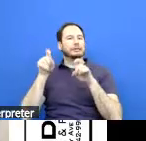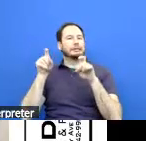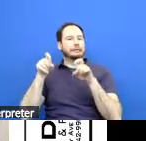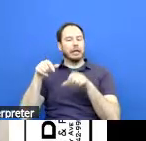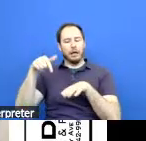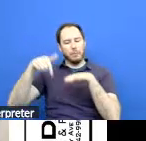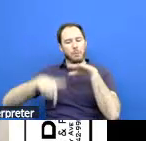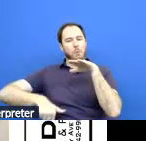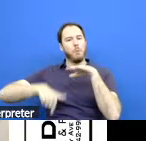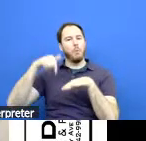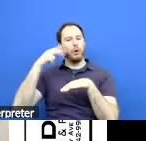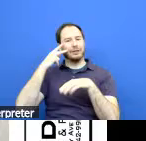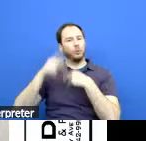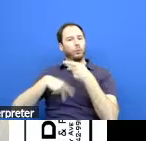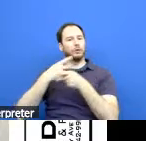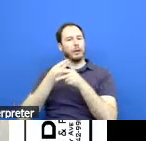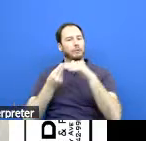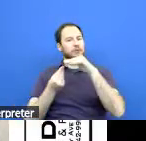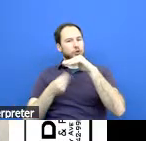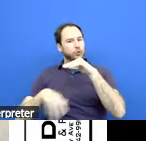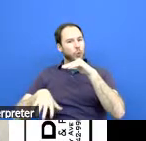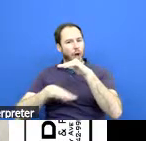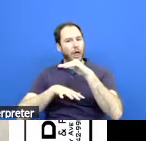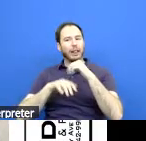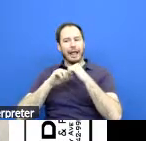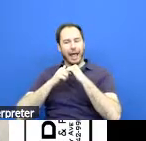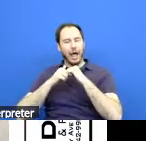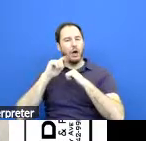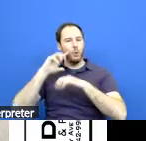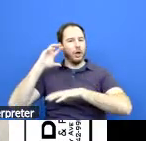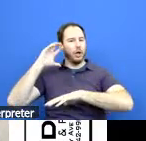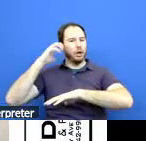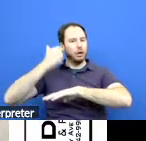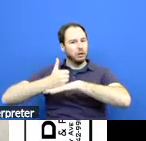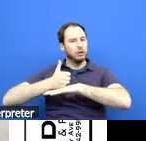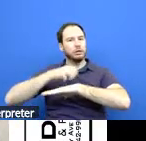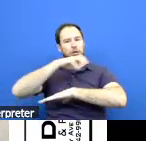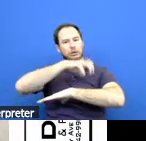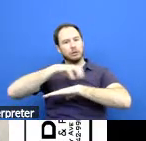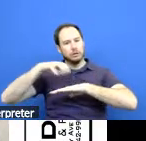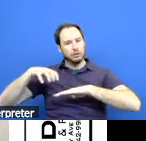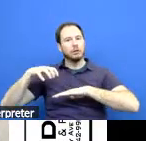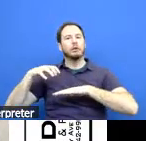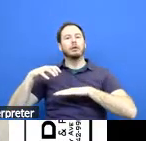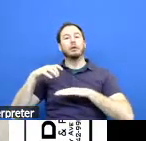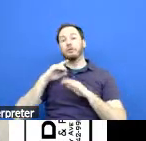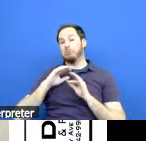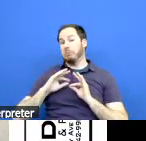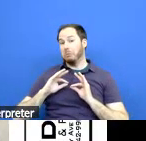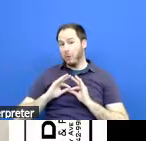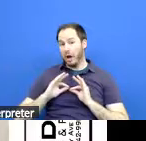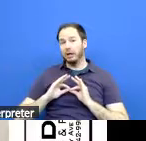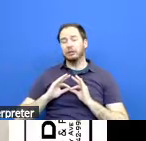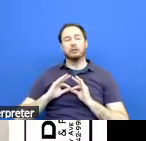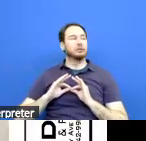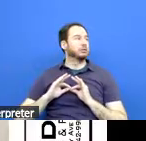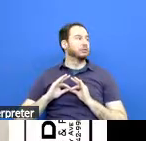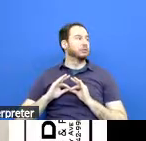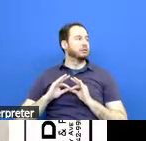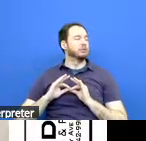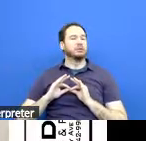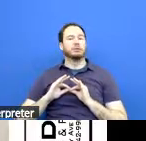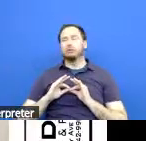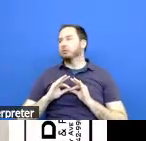see what type of soil it is and what, you know, in terms of the price, you